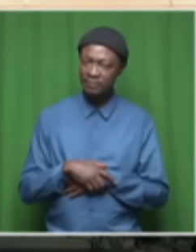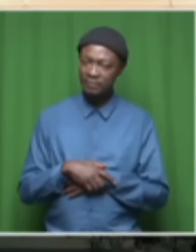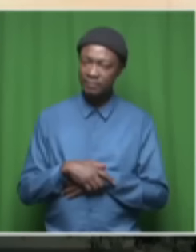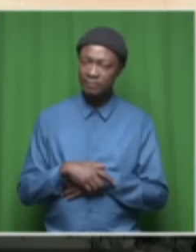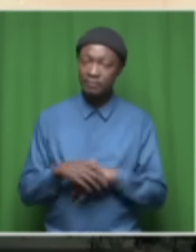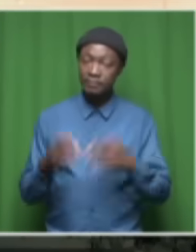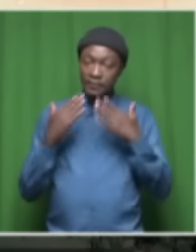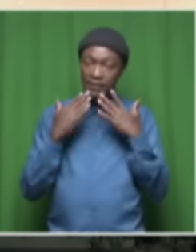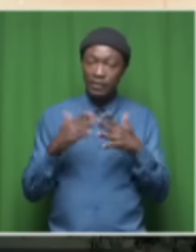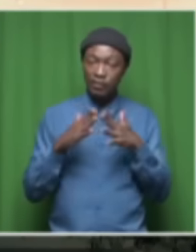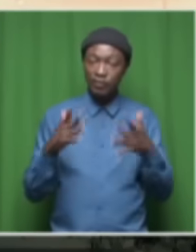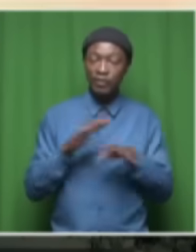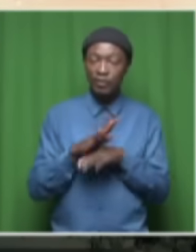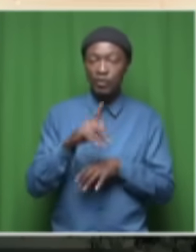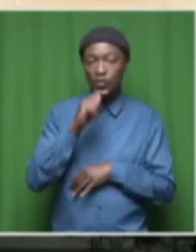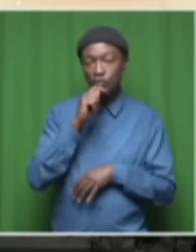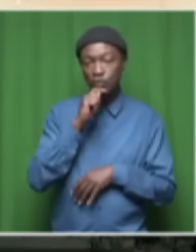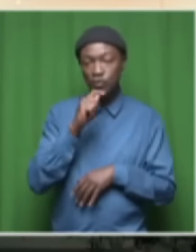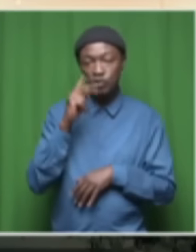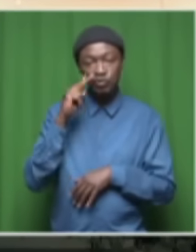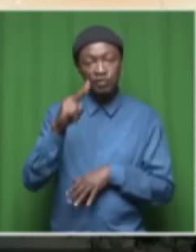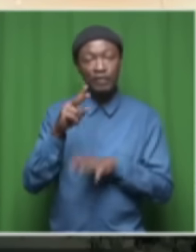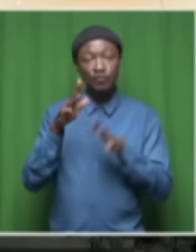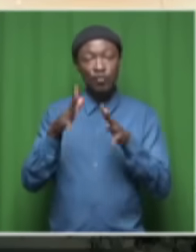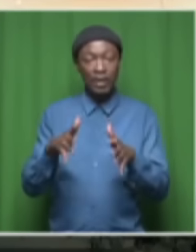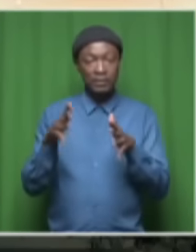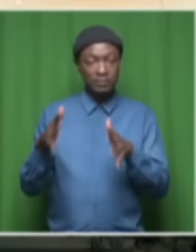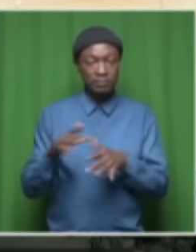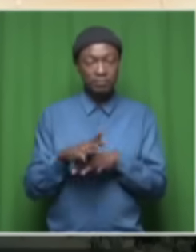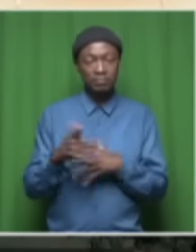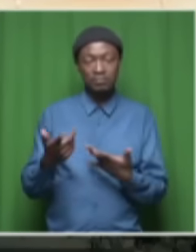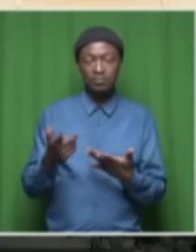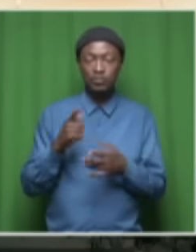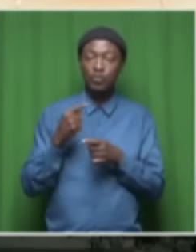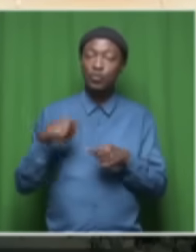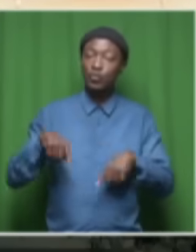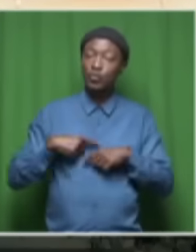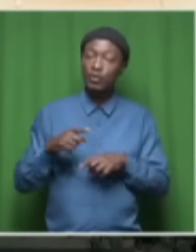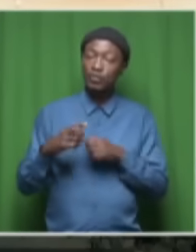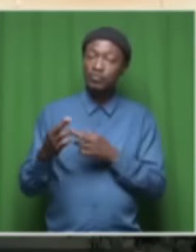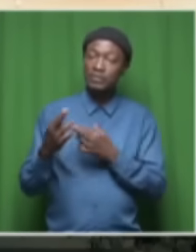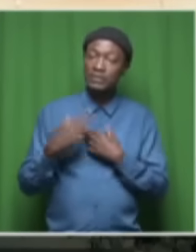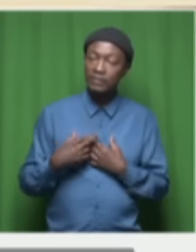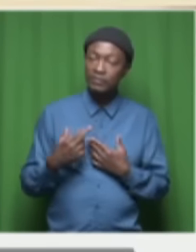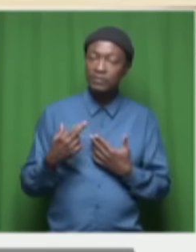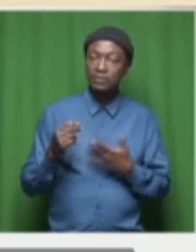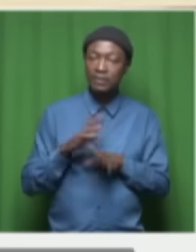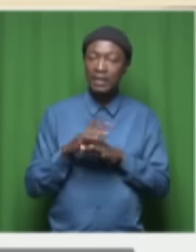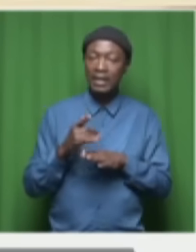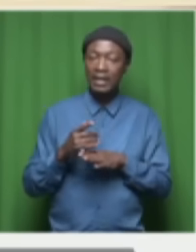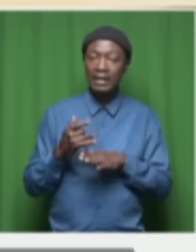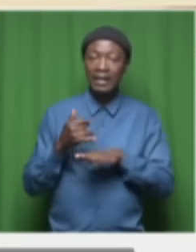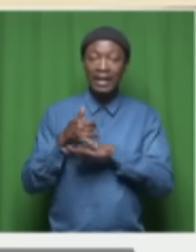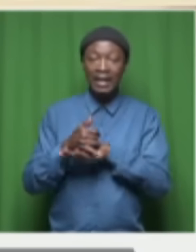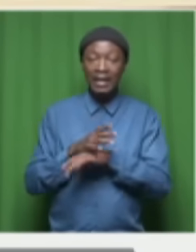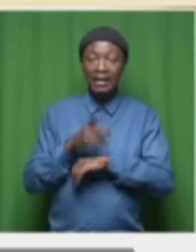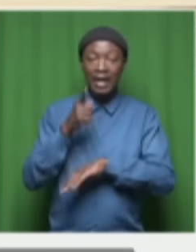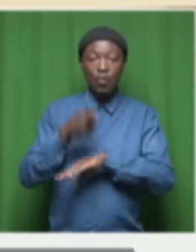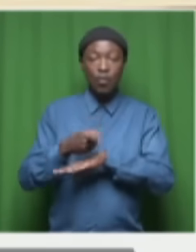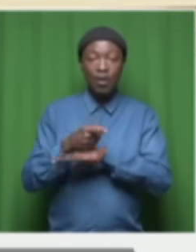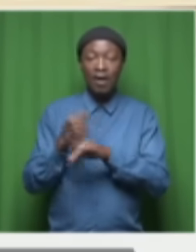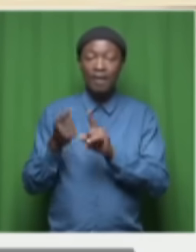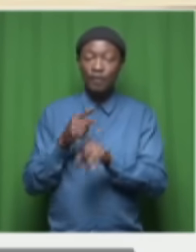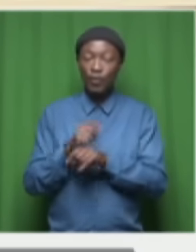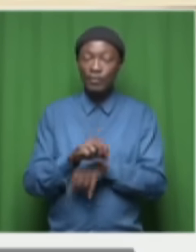Thank you very much. Good morning to the viewers. Leanne, we received an early warning as from